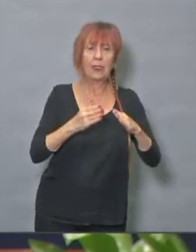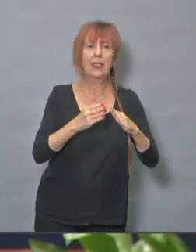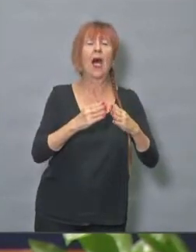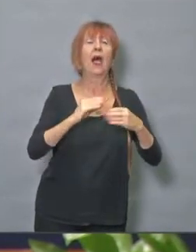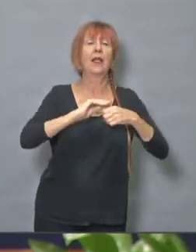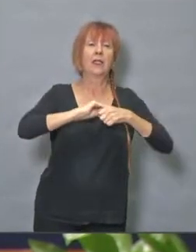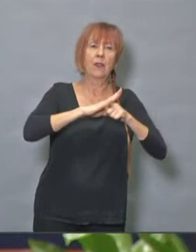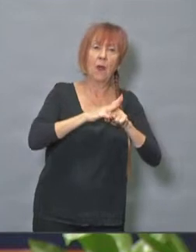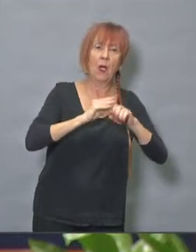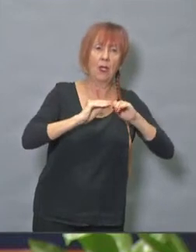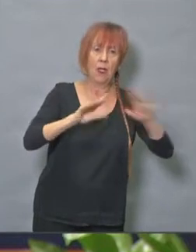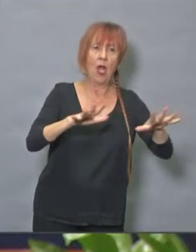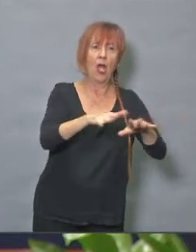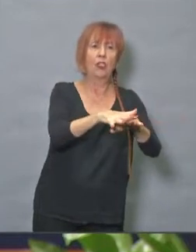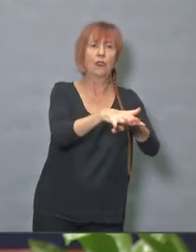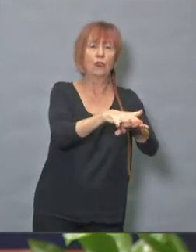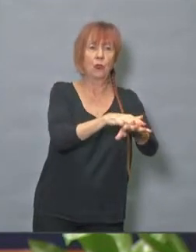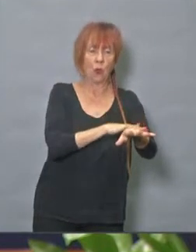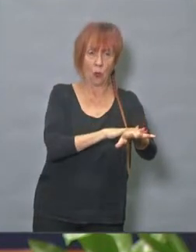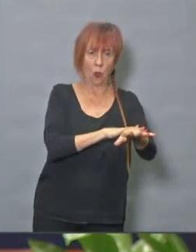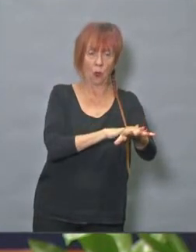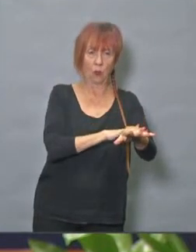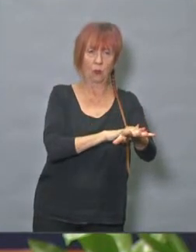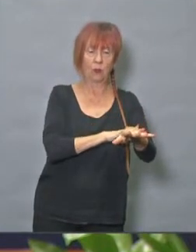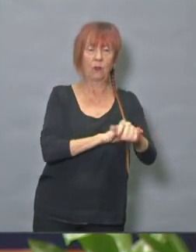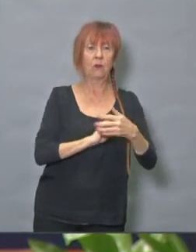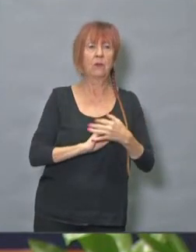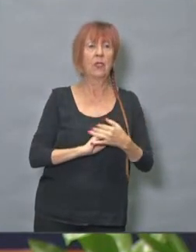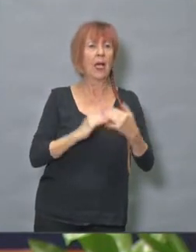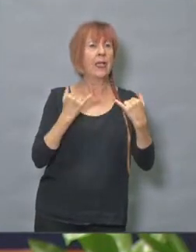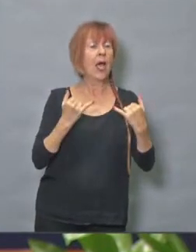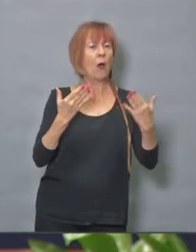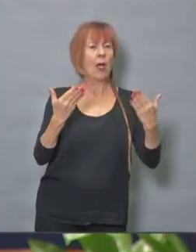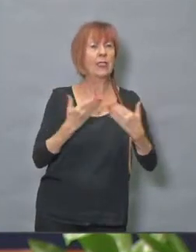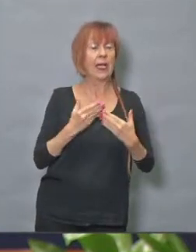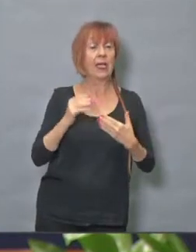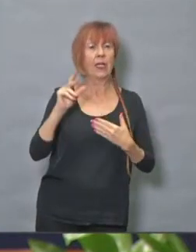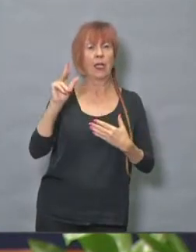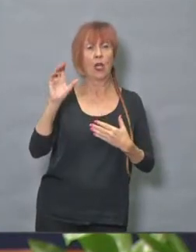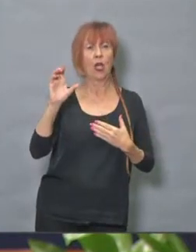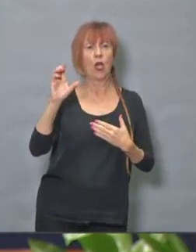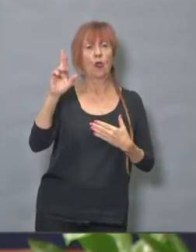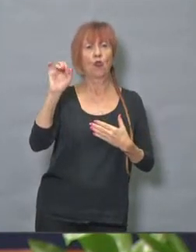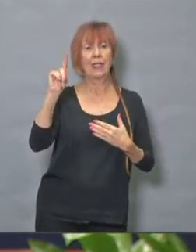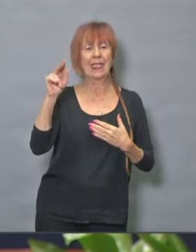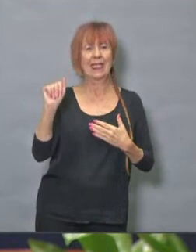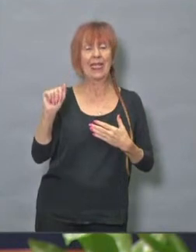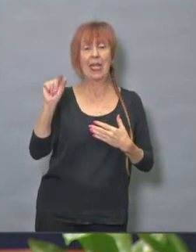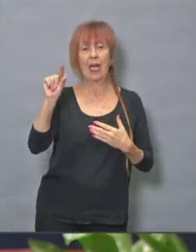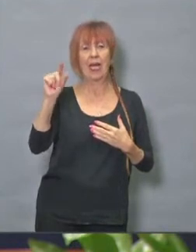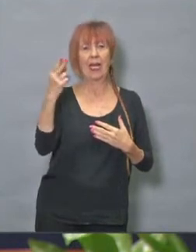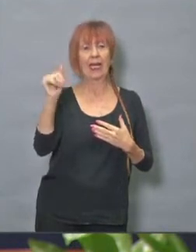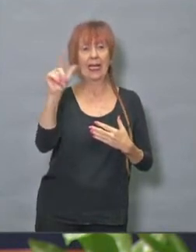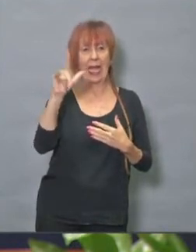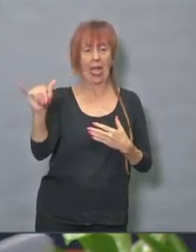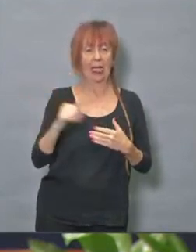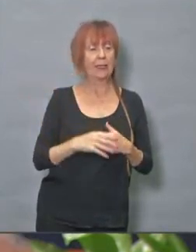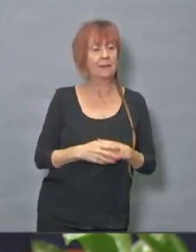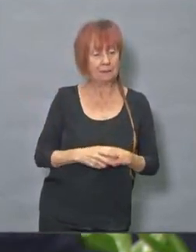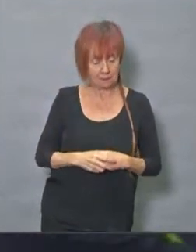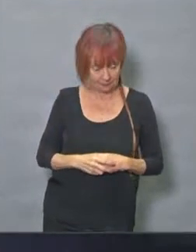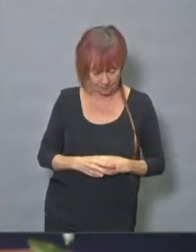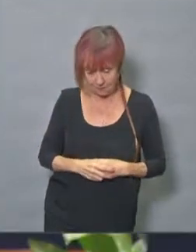many things you do throughout the day. Now I want to introduce Dr. Christina Galley, the Director of the Department of Health Services.